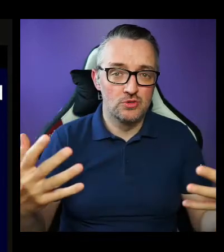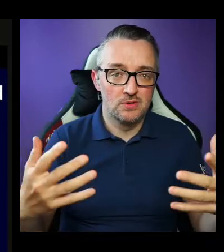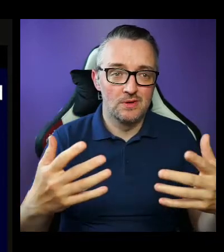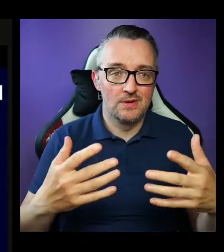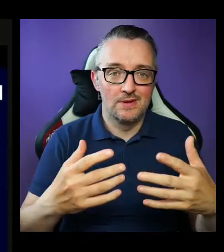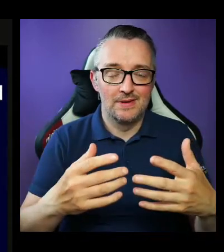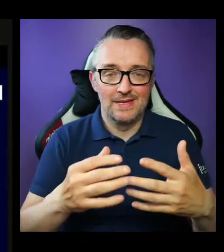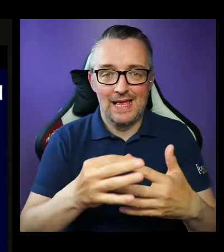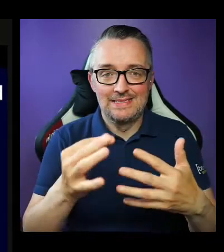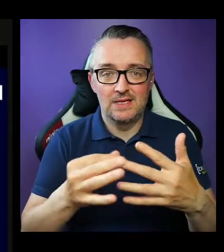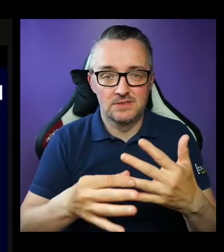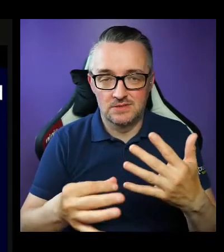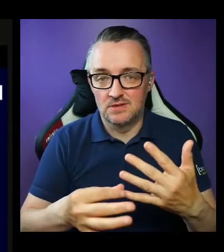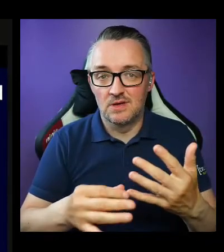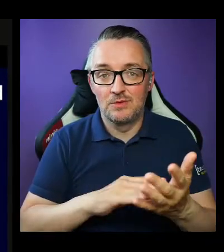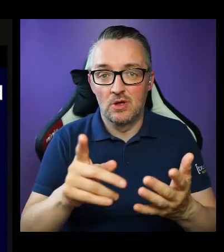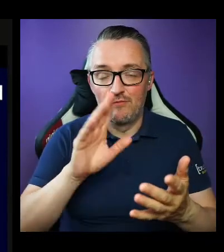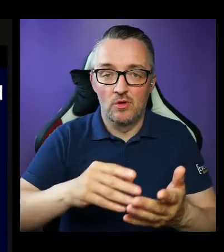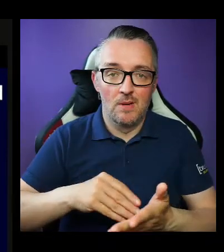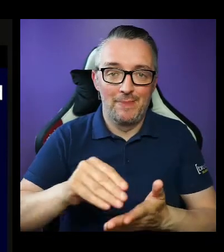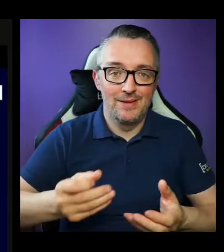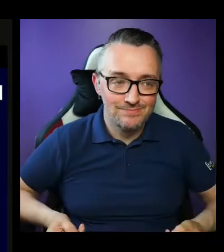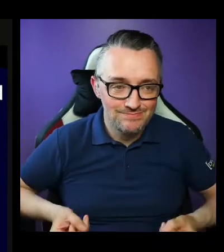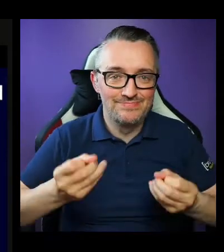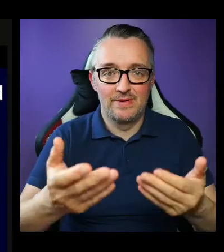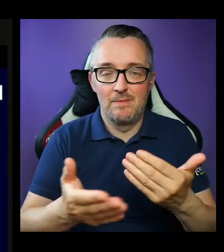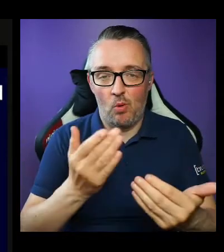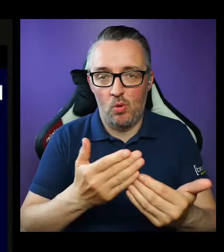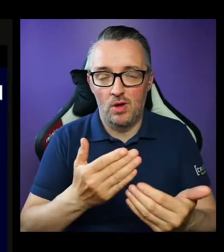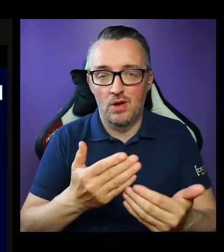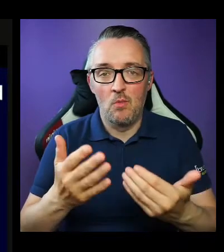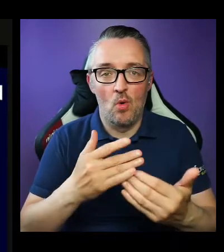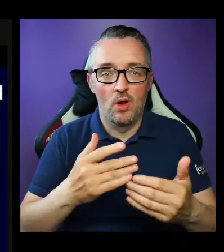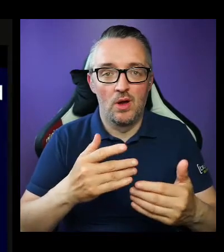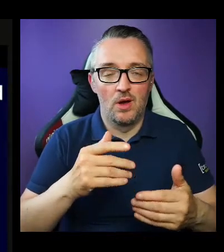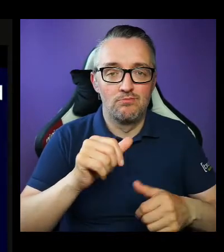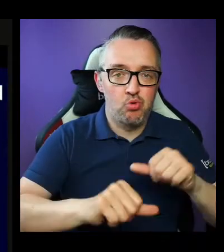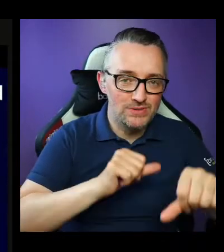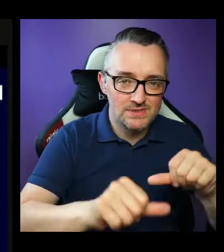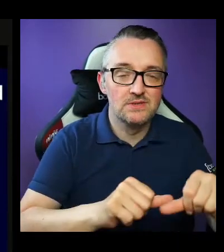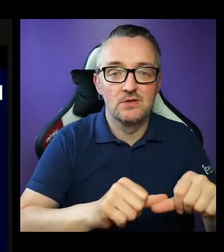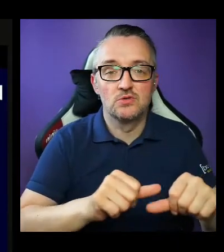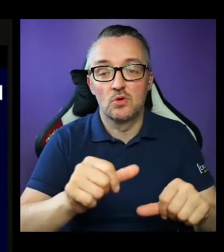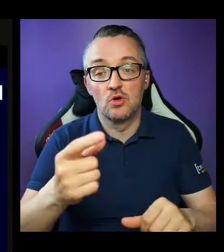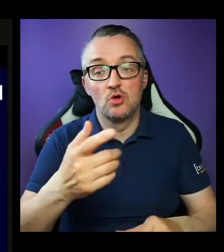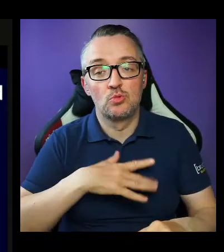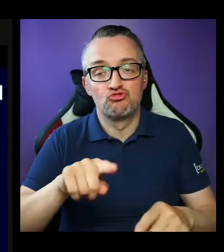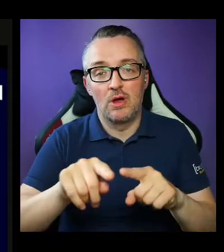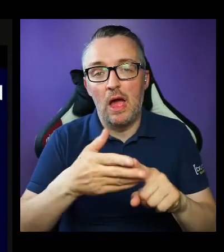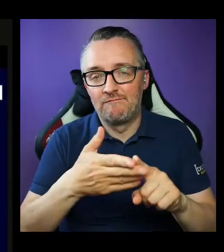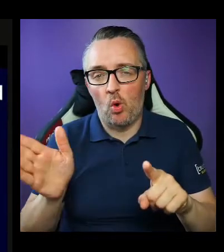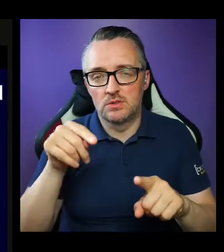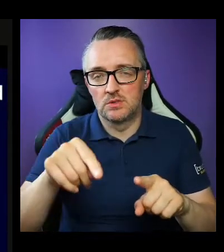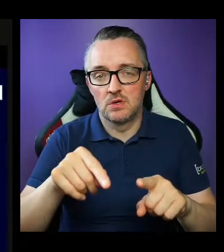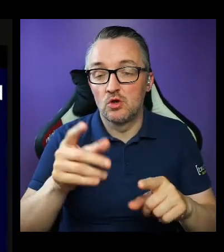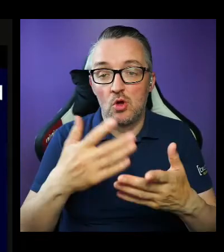indexes than you have, so you'll pay more and there will be more processing on your table. So you want to avoid that, and that's why